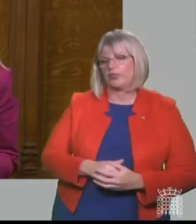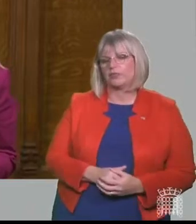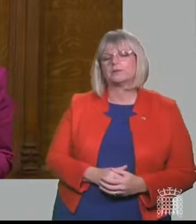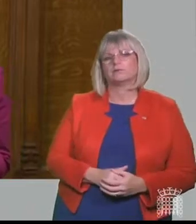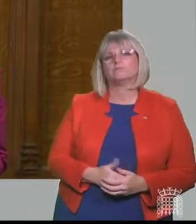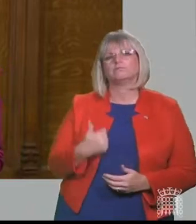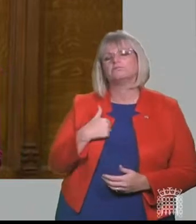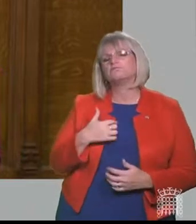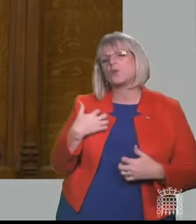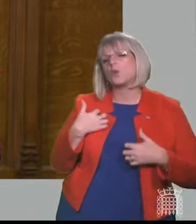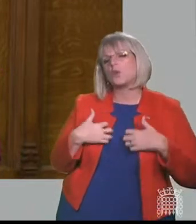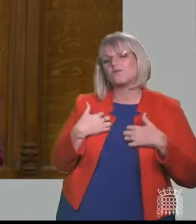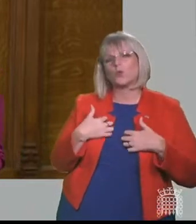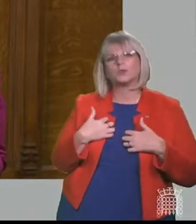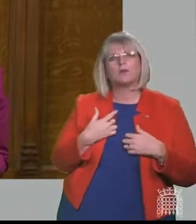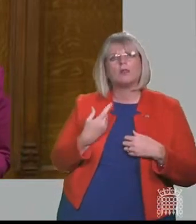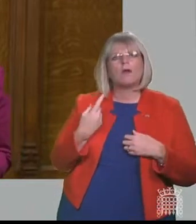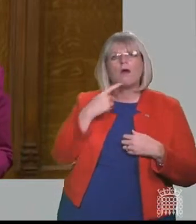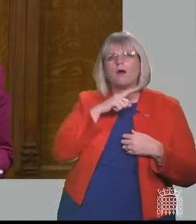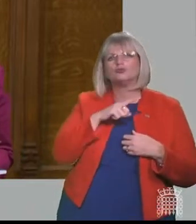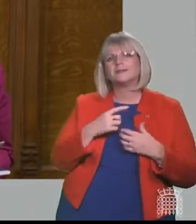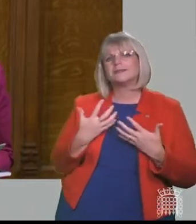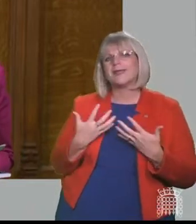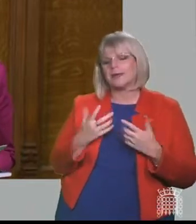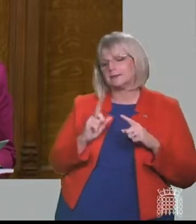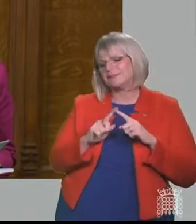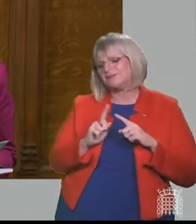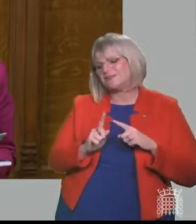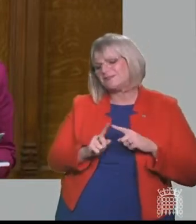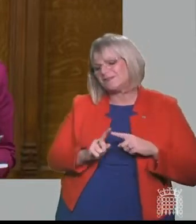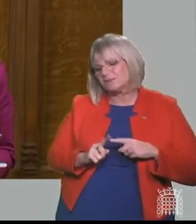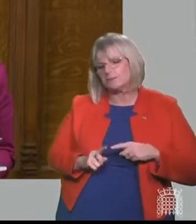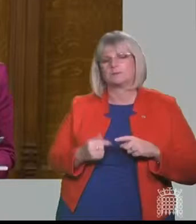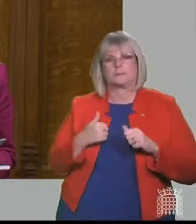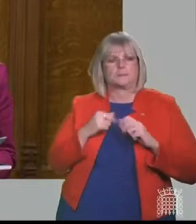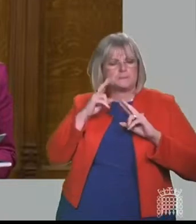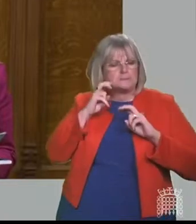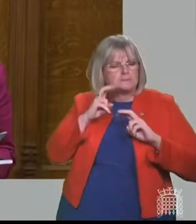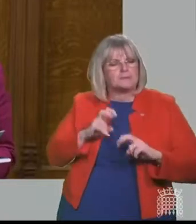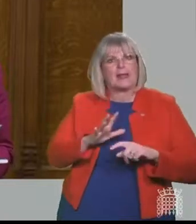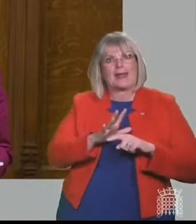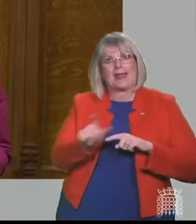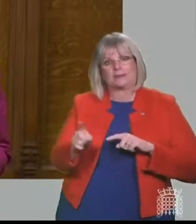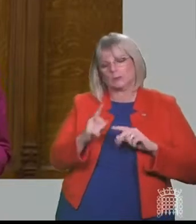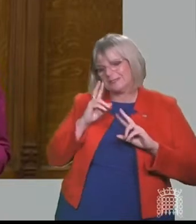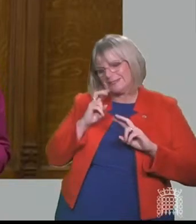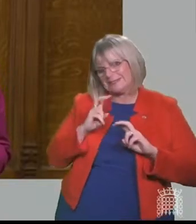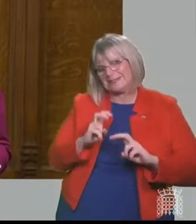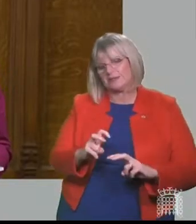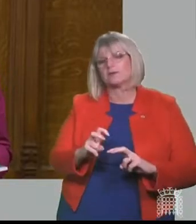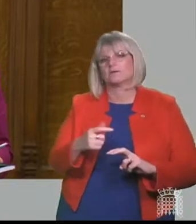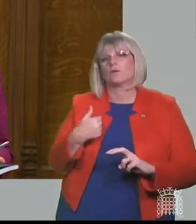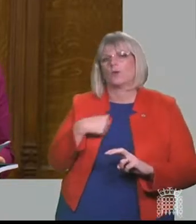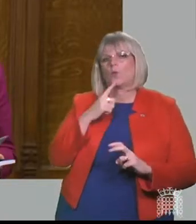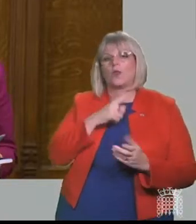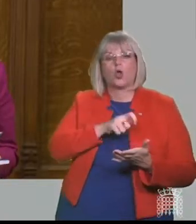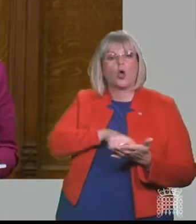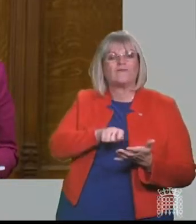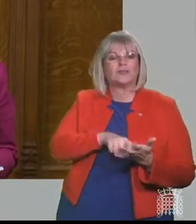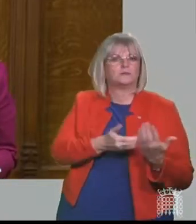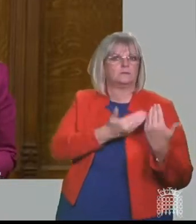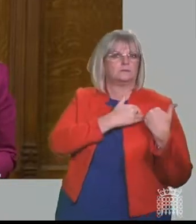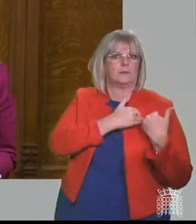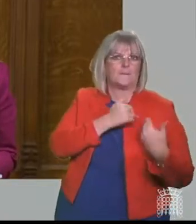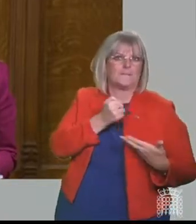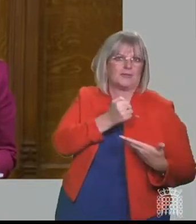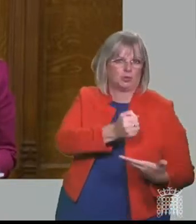those 110 growth measures in detail next week when we hear from both the Office for Budget Responsibility and